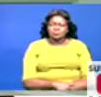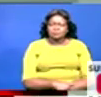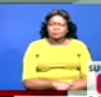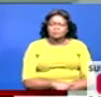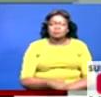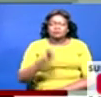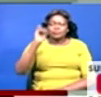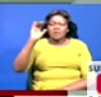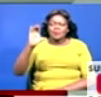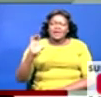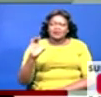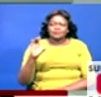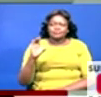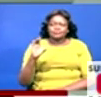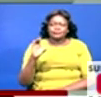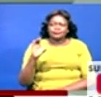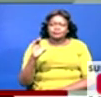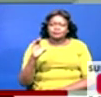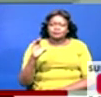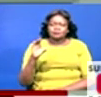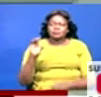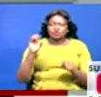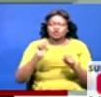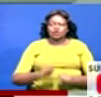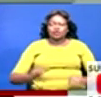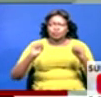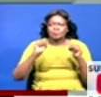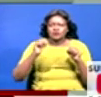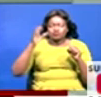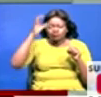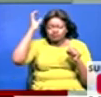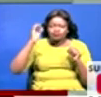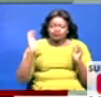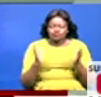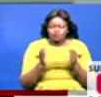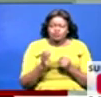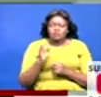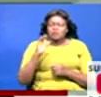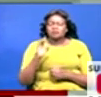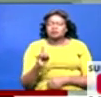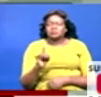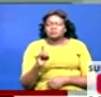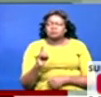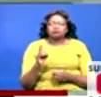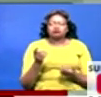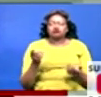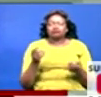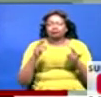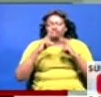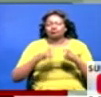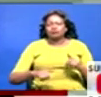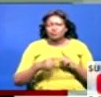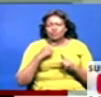Electoral and Boundaries Commission Chairman Wafula Chebukati has urged criminal investigative agencies to probe the murder